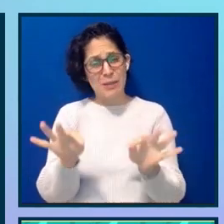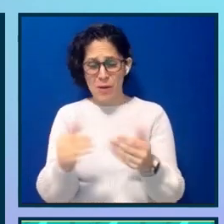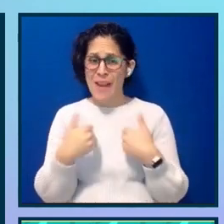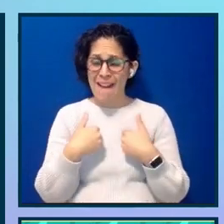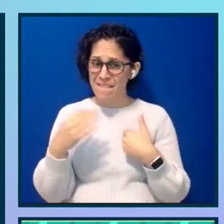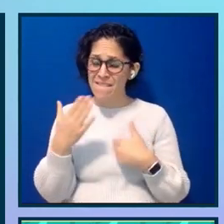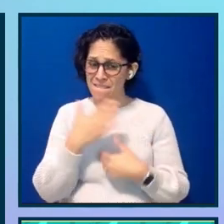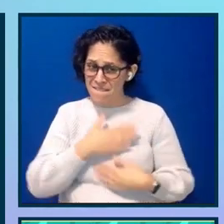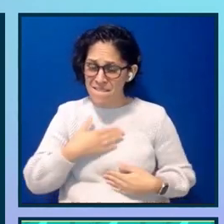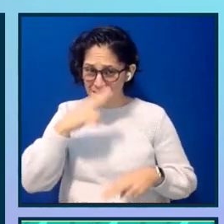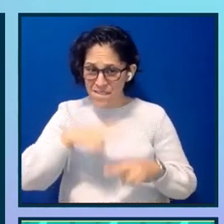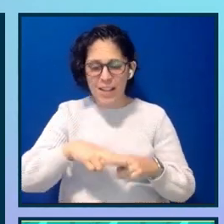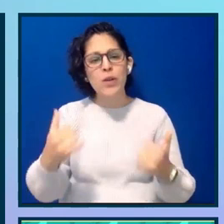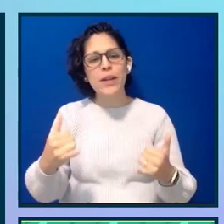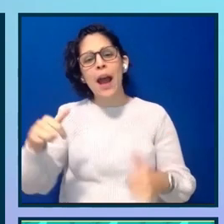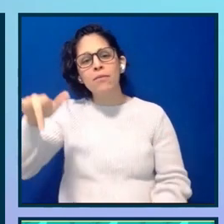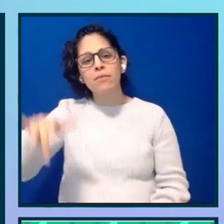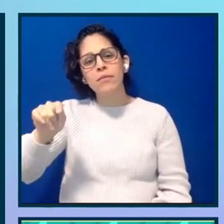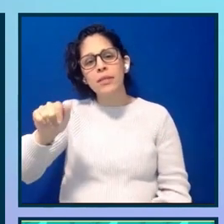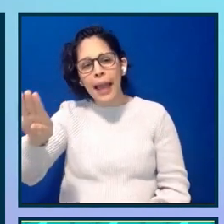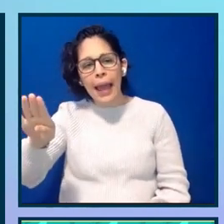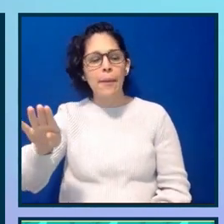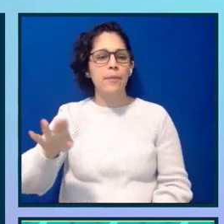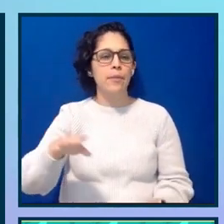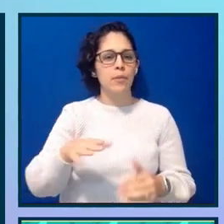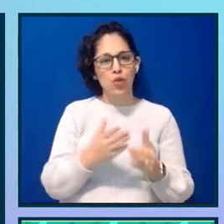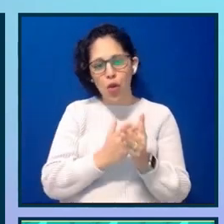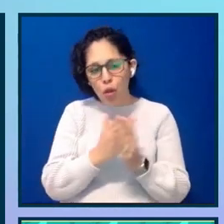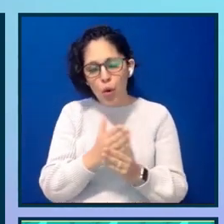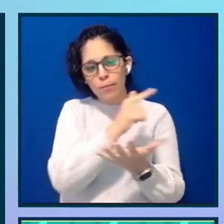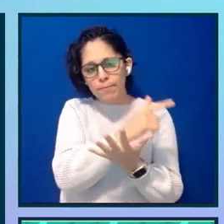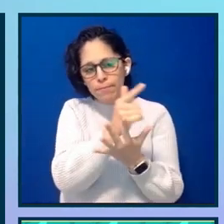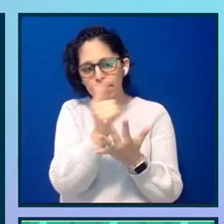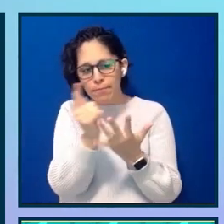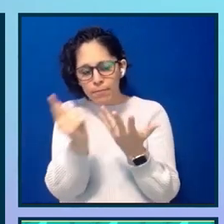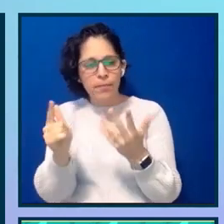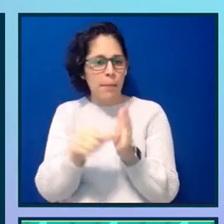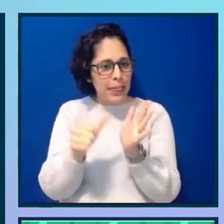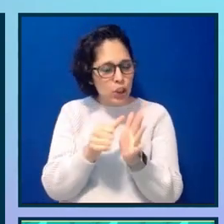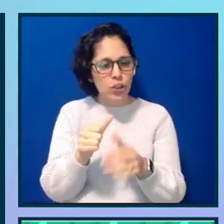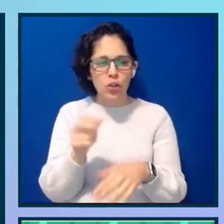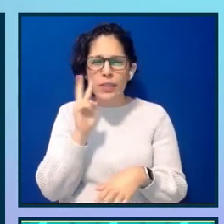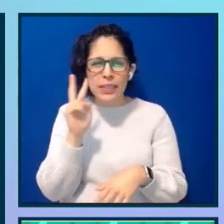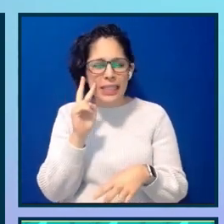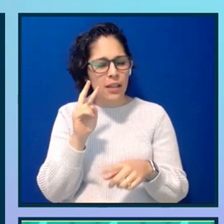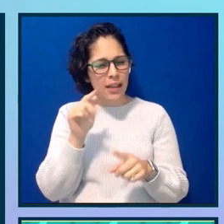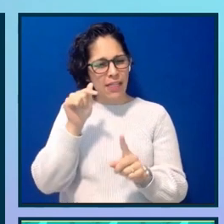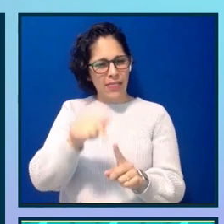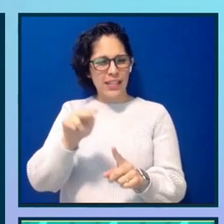key and we'll tap through the page and let's see. So this